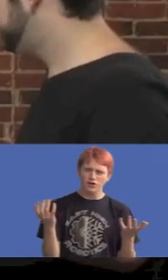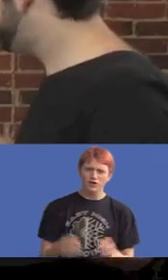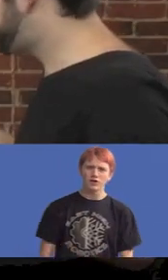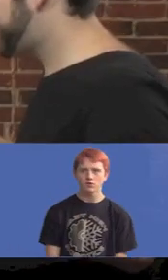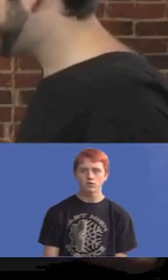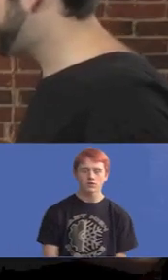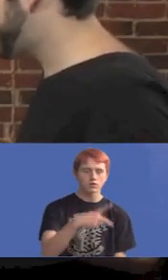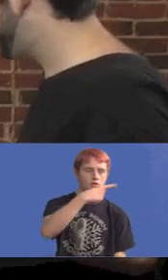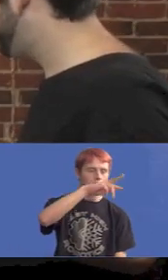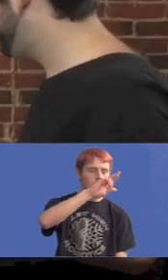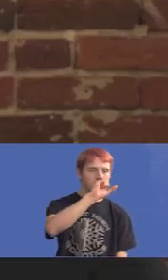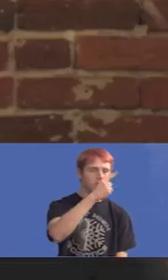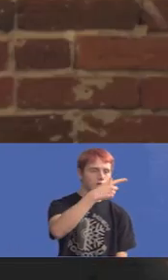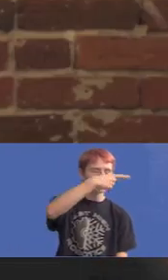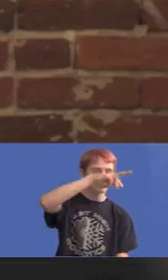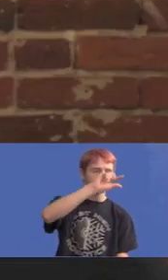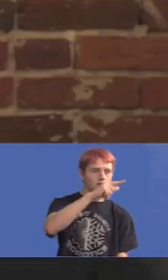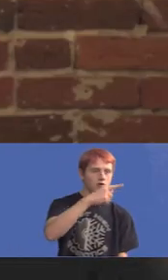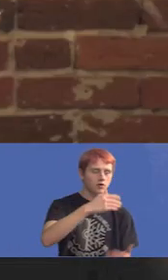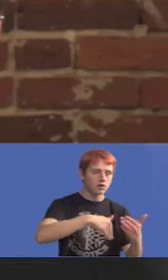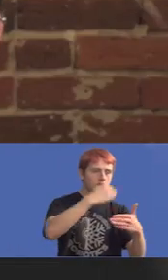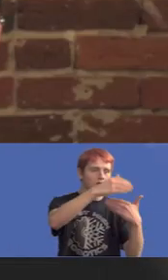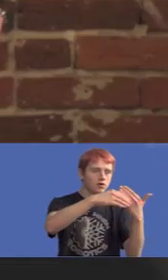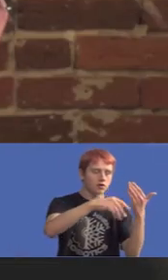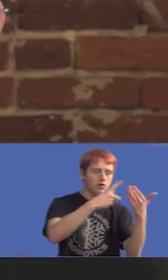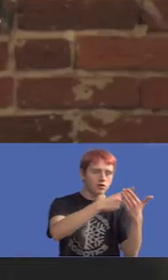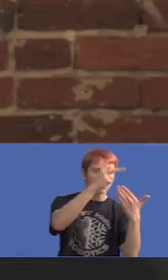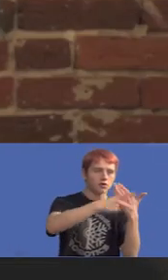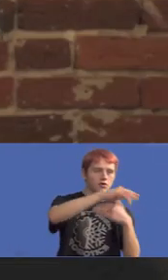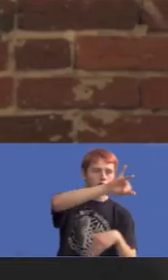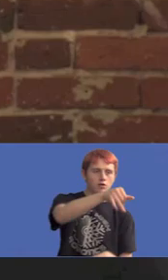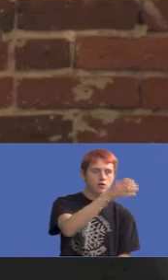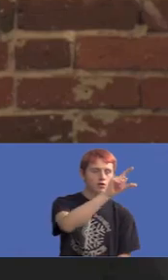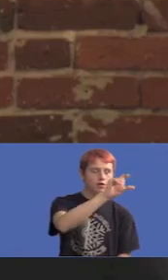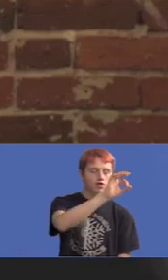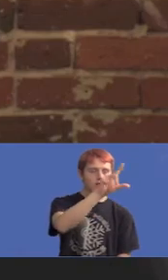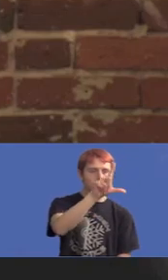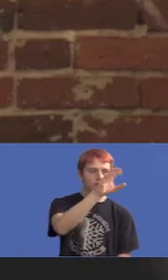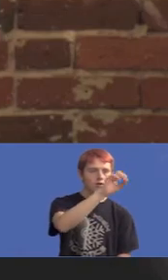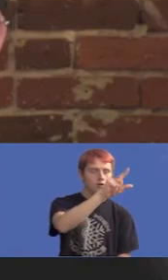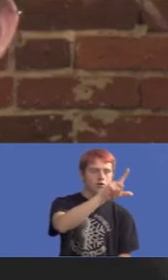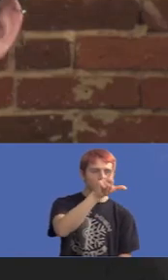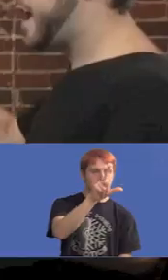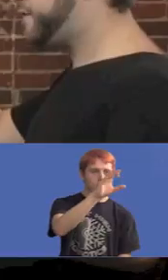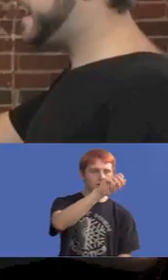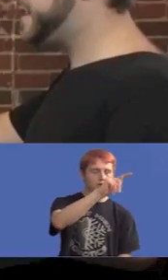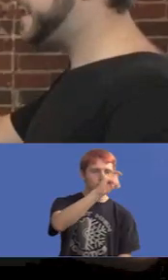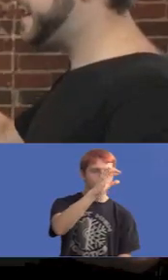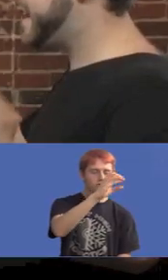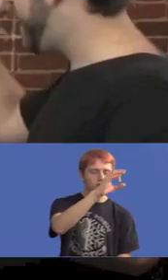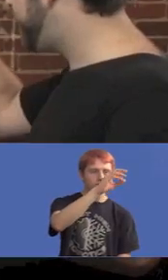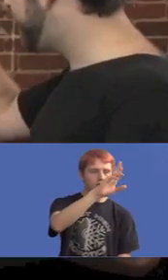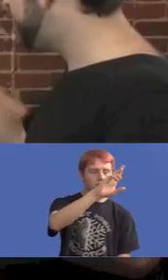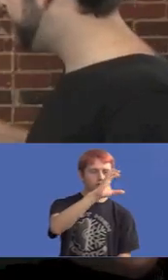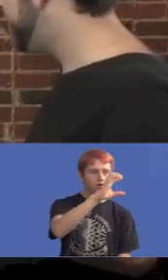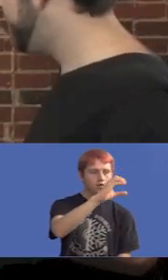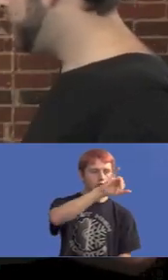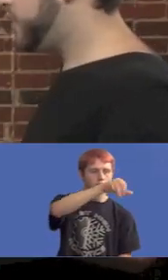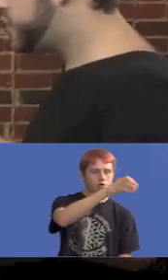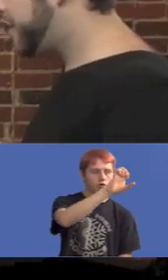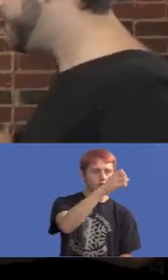What? The Prague of Prague? The progression of programs. Junior FLL, FLL, FTC,